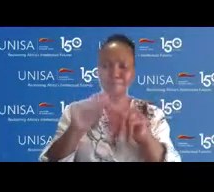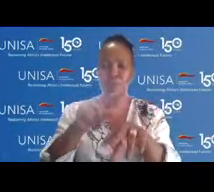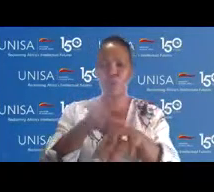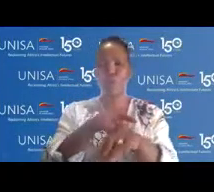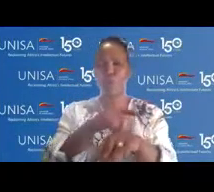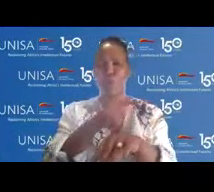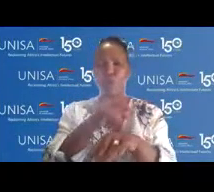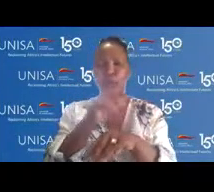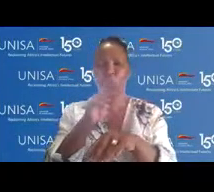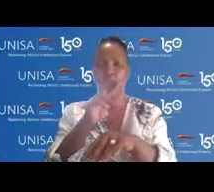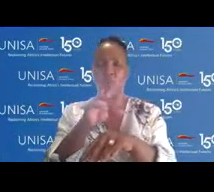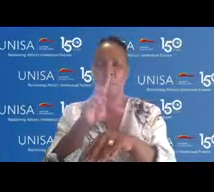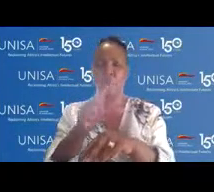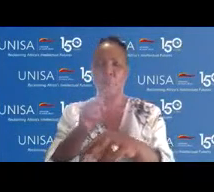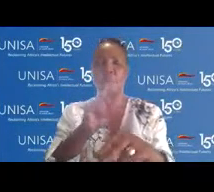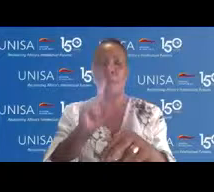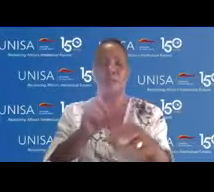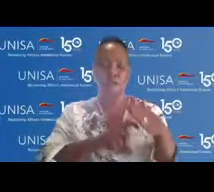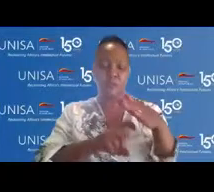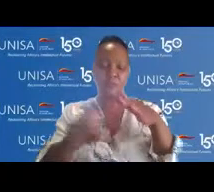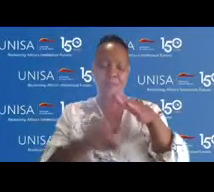code. Thanks, David.